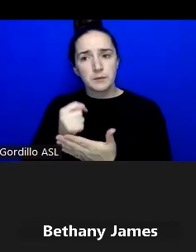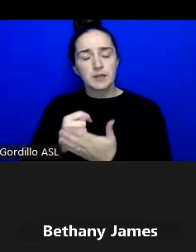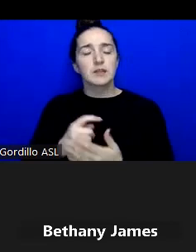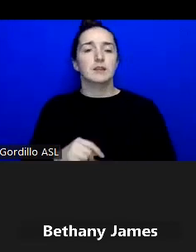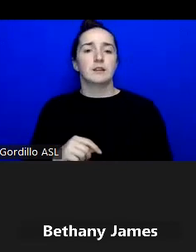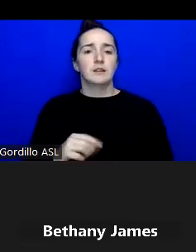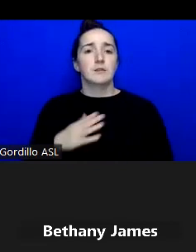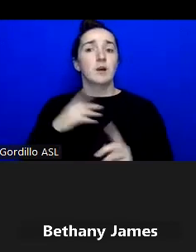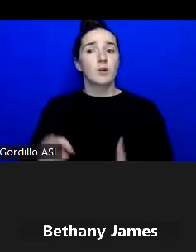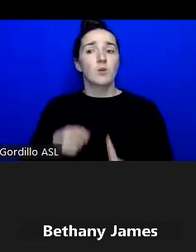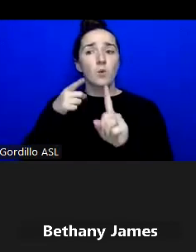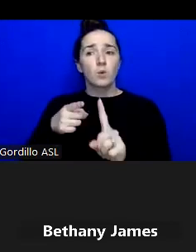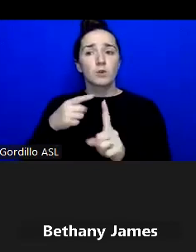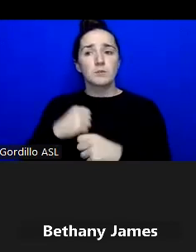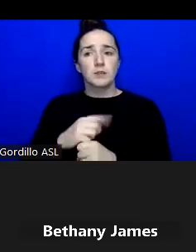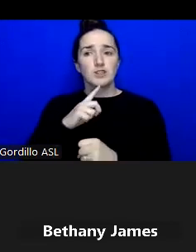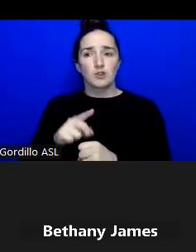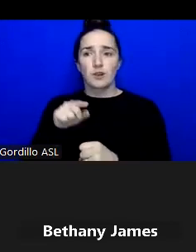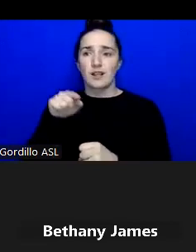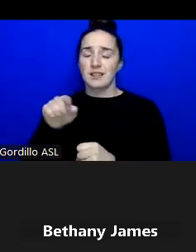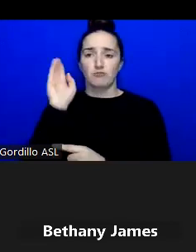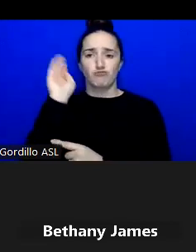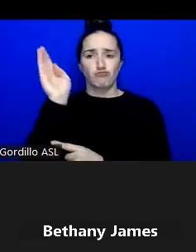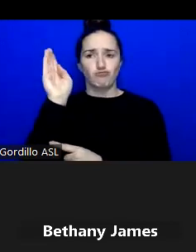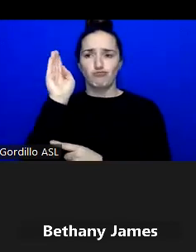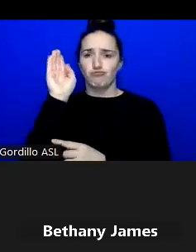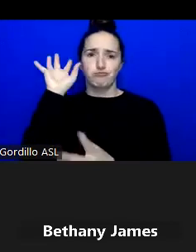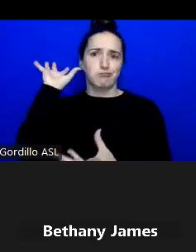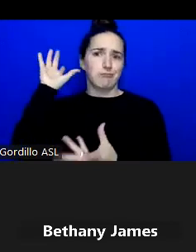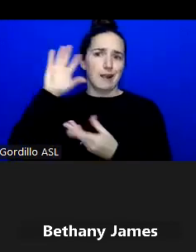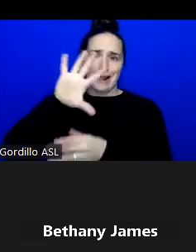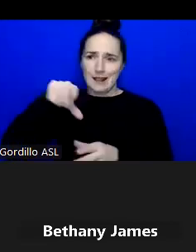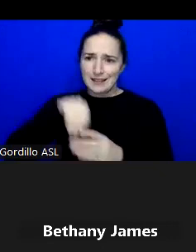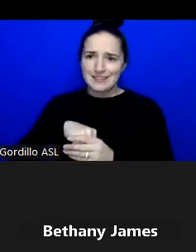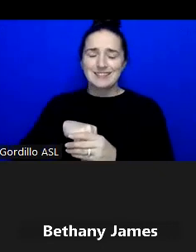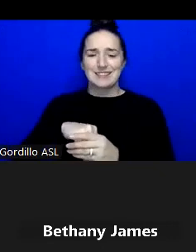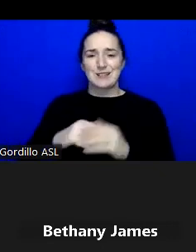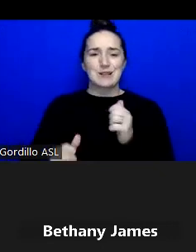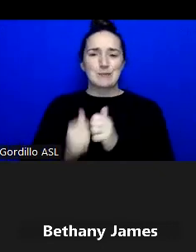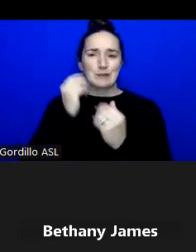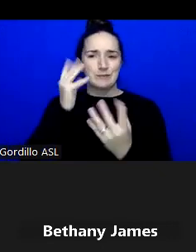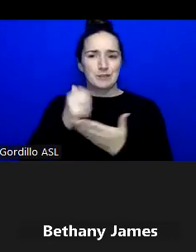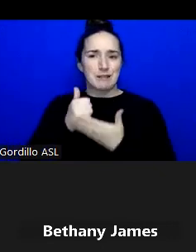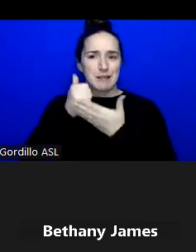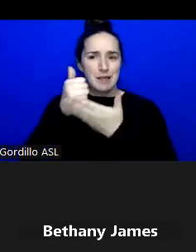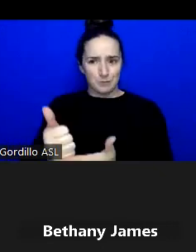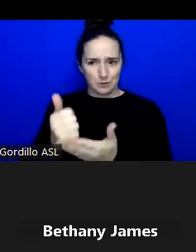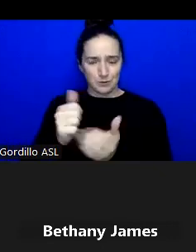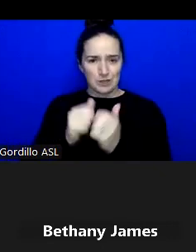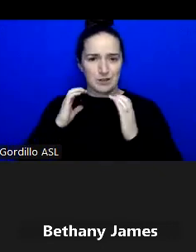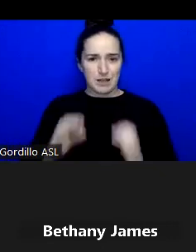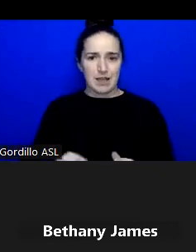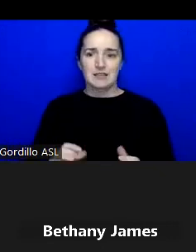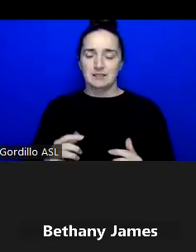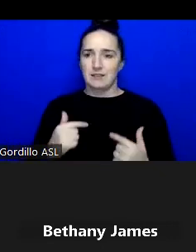this is the most informative presentation it can be to help you serve your clients. So something that I am notorious for saying to